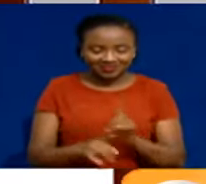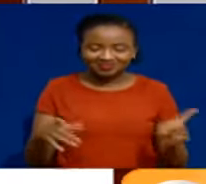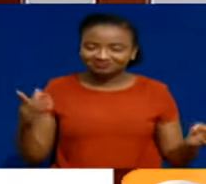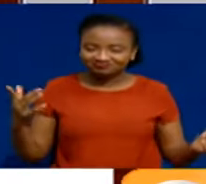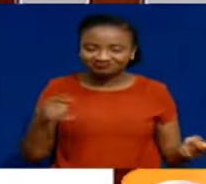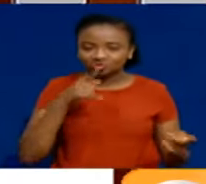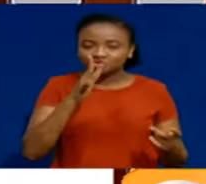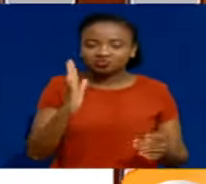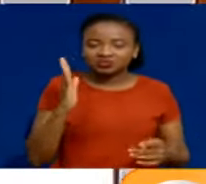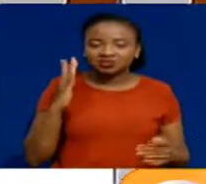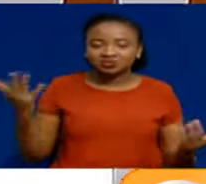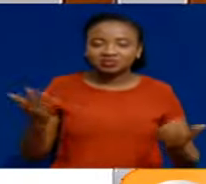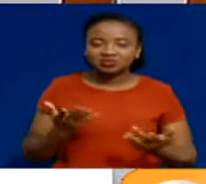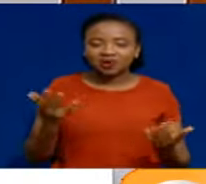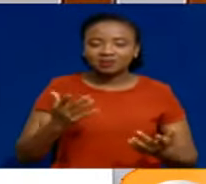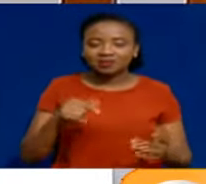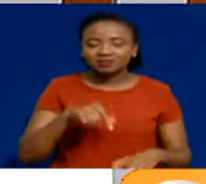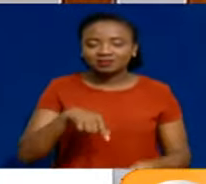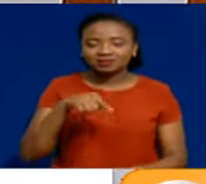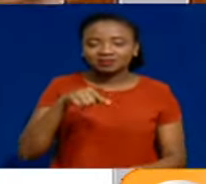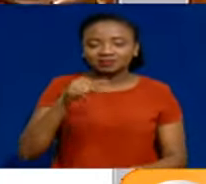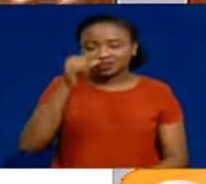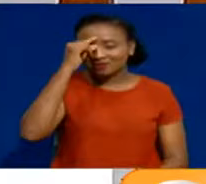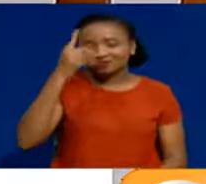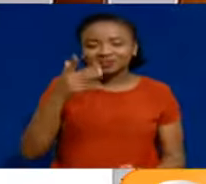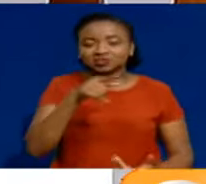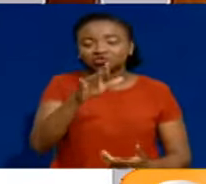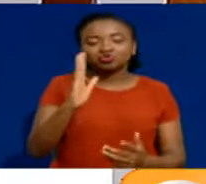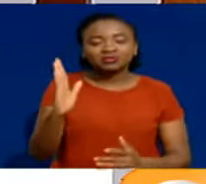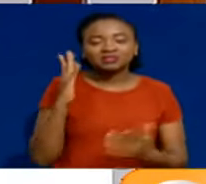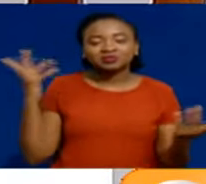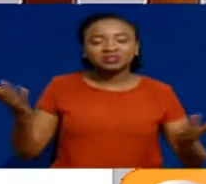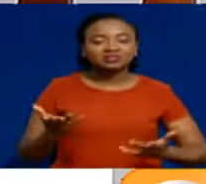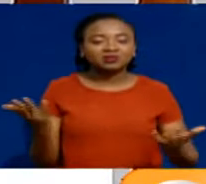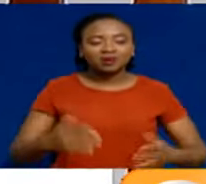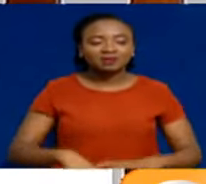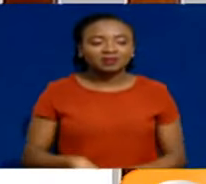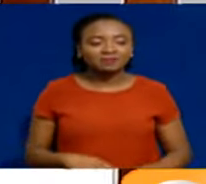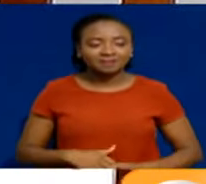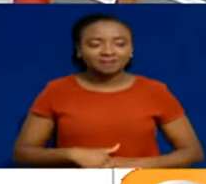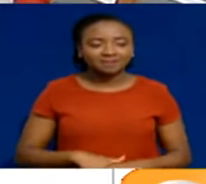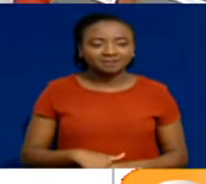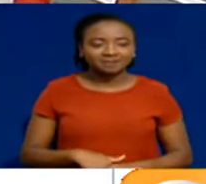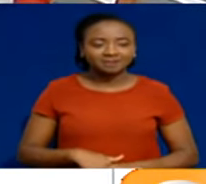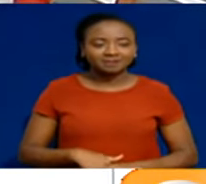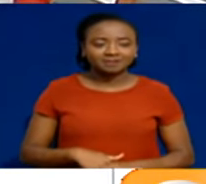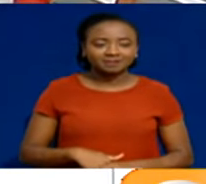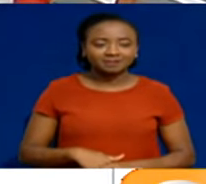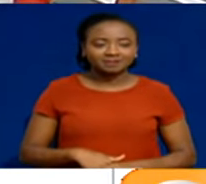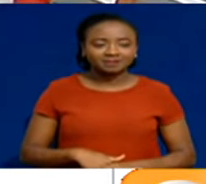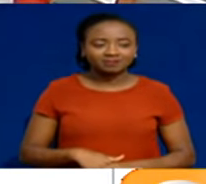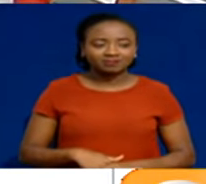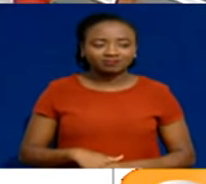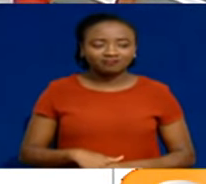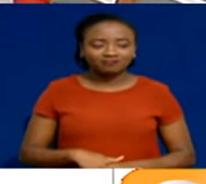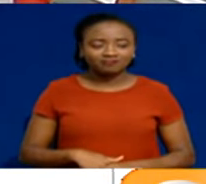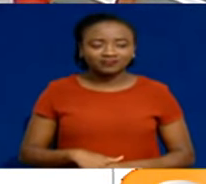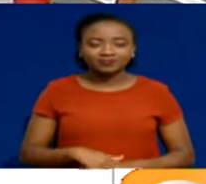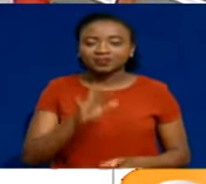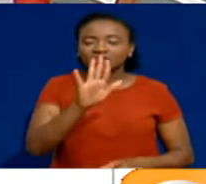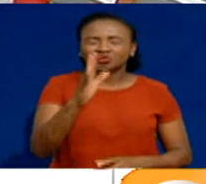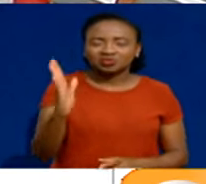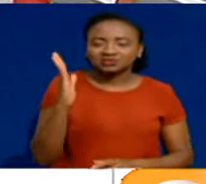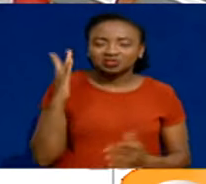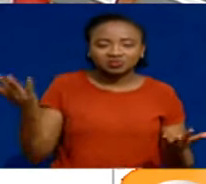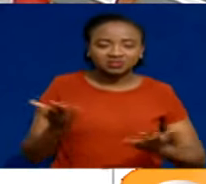Where is your security in his government? Where is your security, Jeff? Mine? Yes. I don't. Where is your